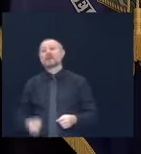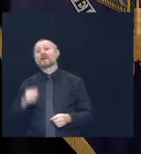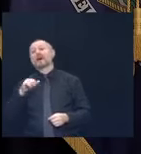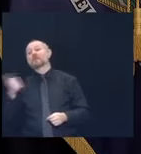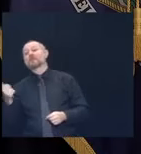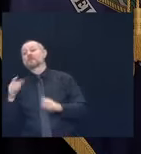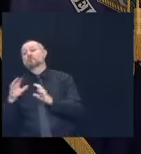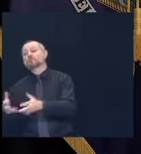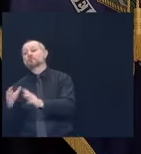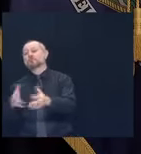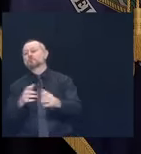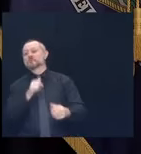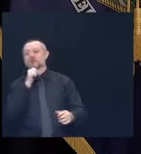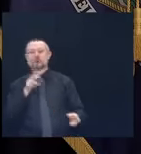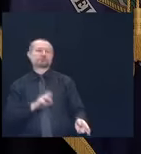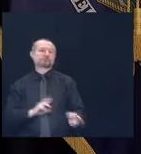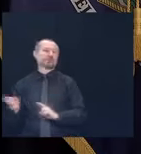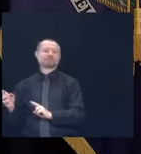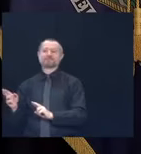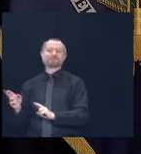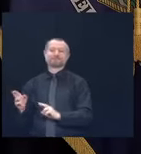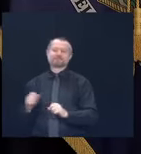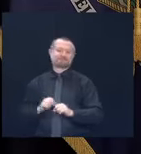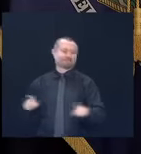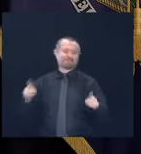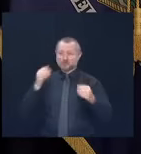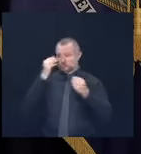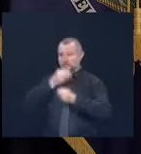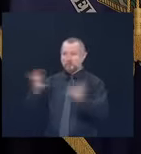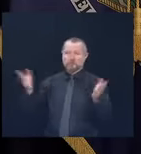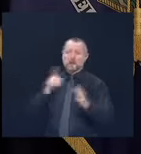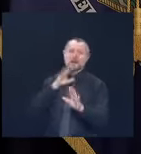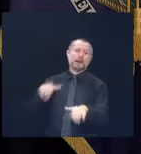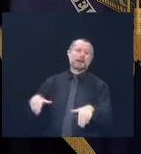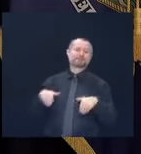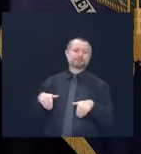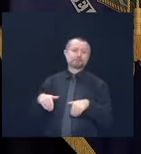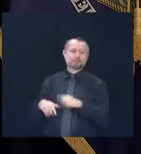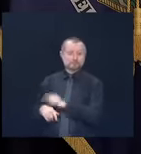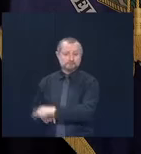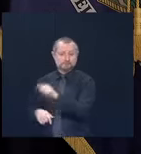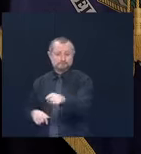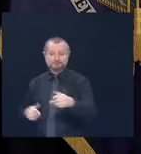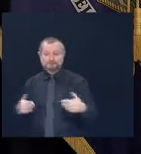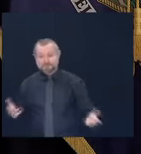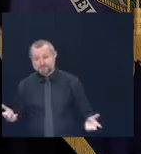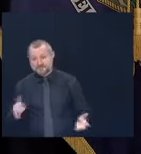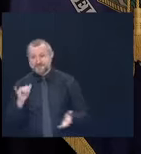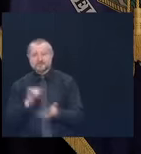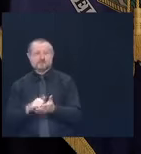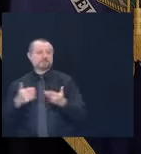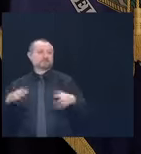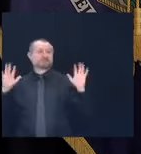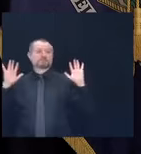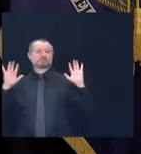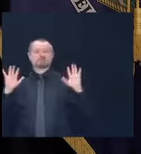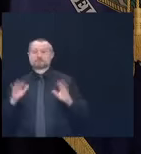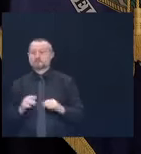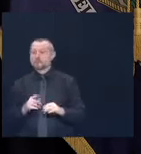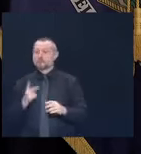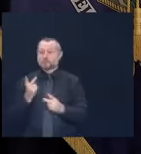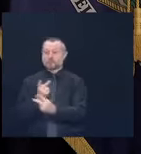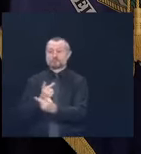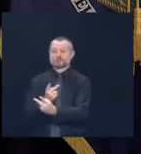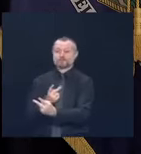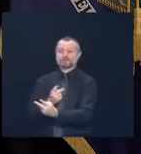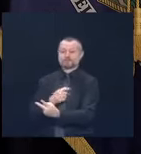not yet prepared to release the report. That's it? That's it. 2-1 wins